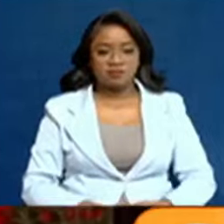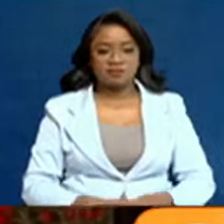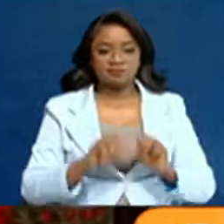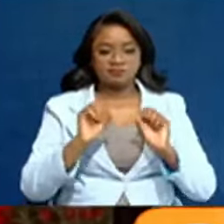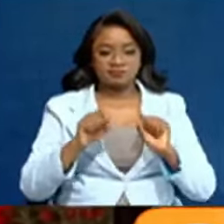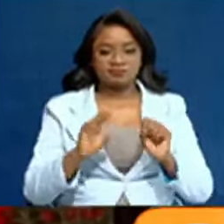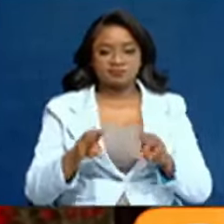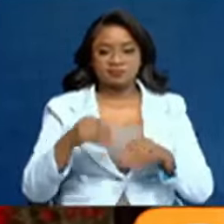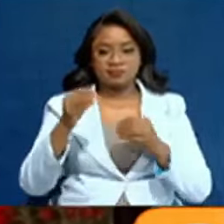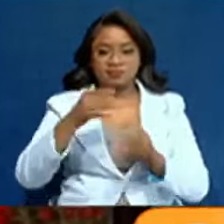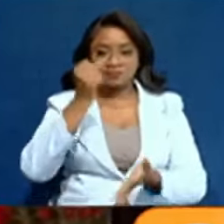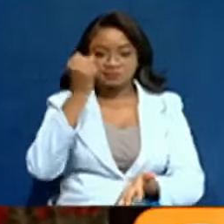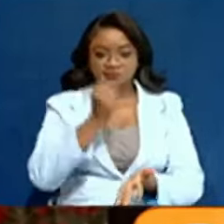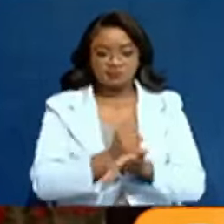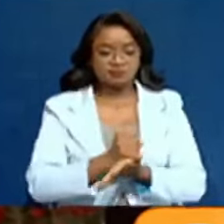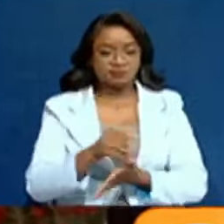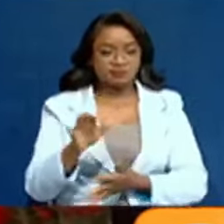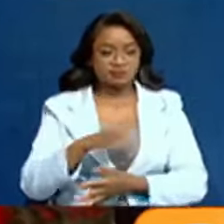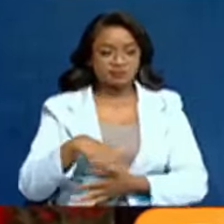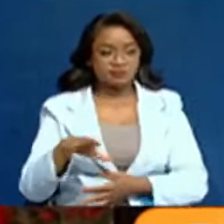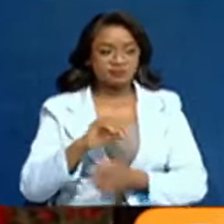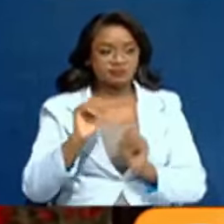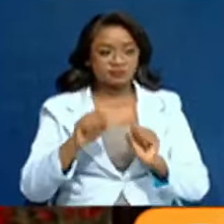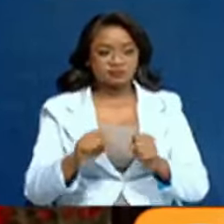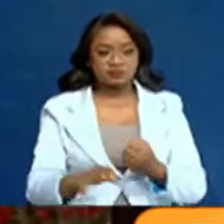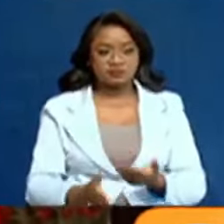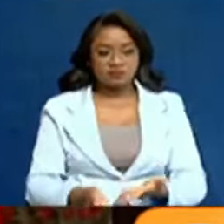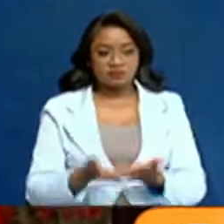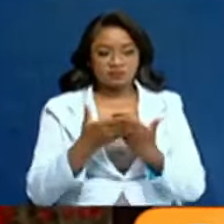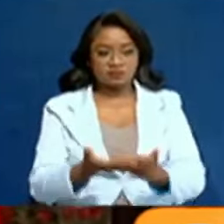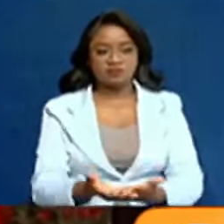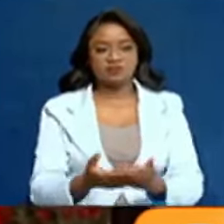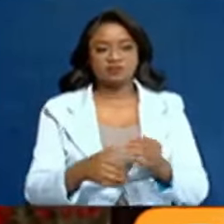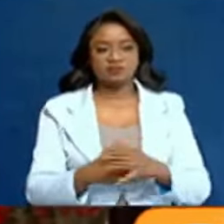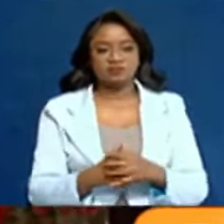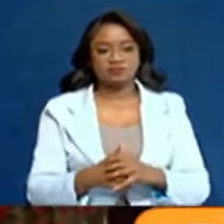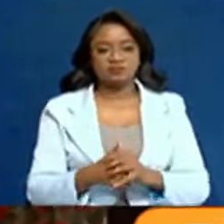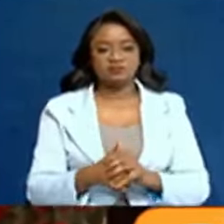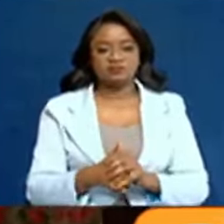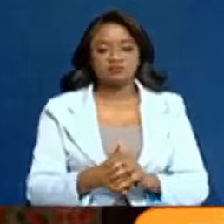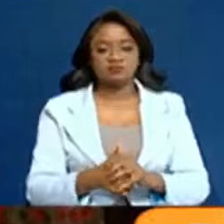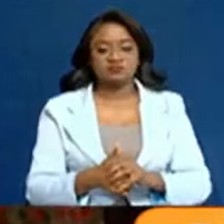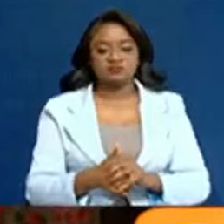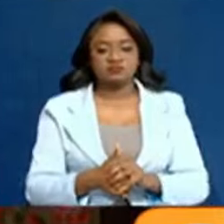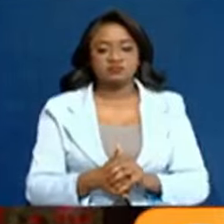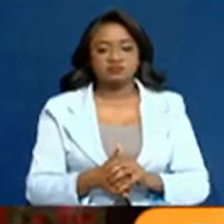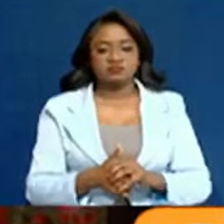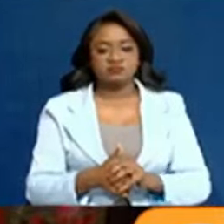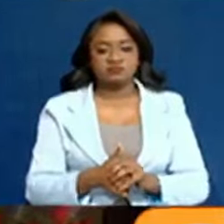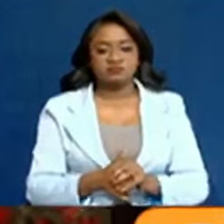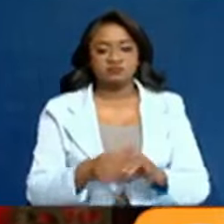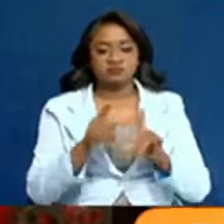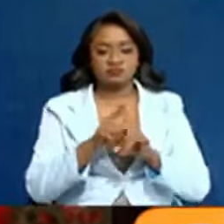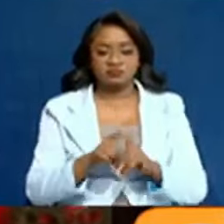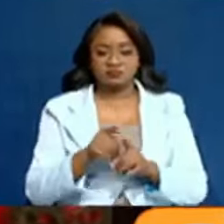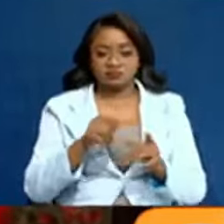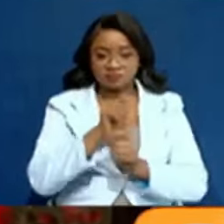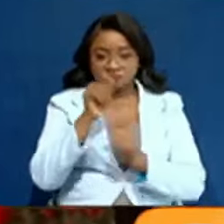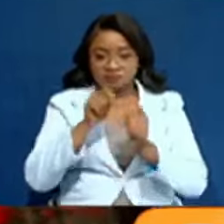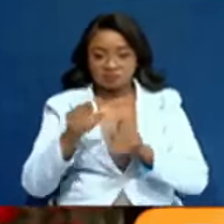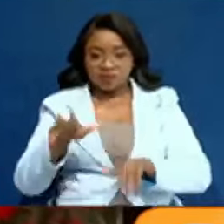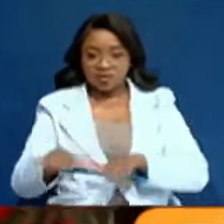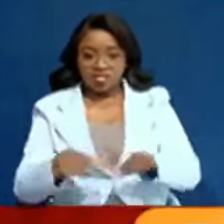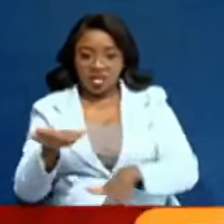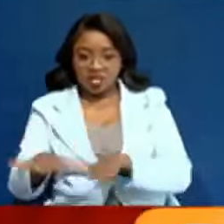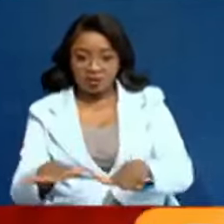office space at our national stadiums, which we have, and especially at Nyayo and